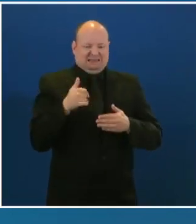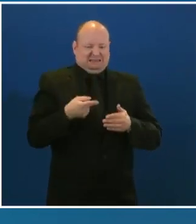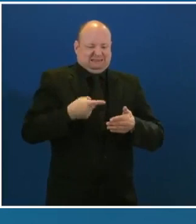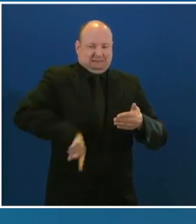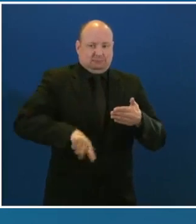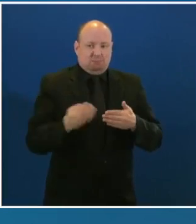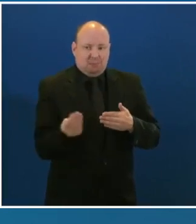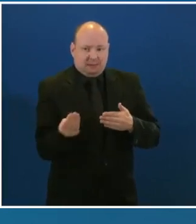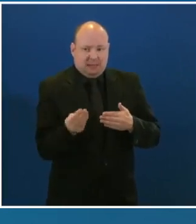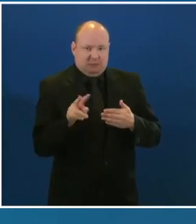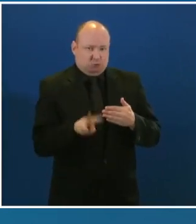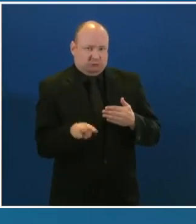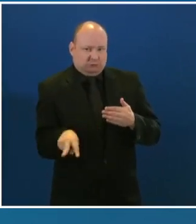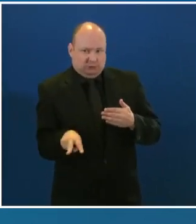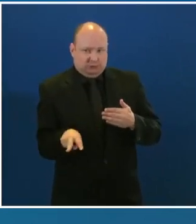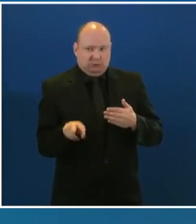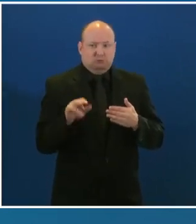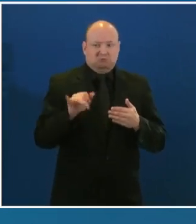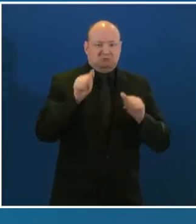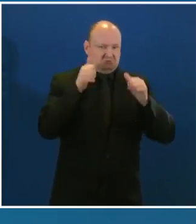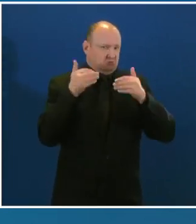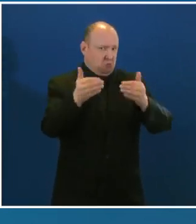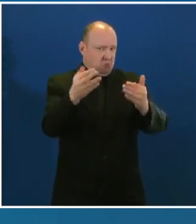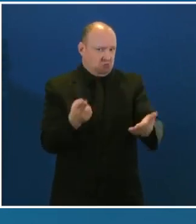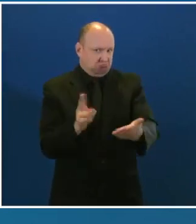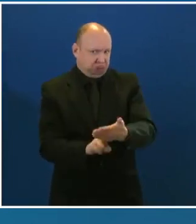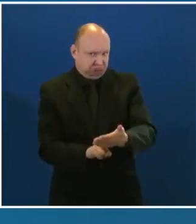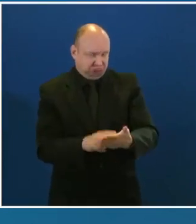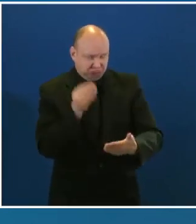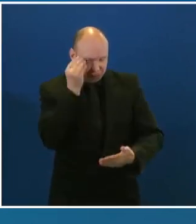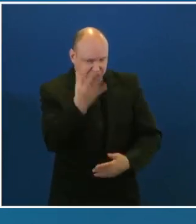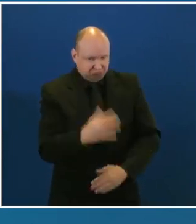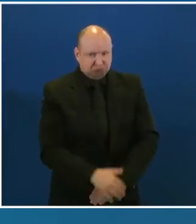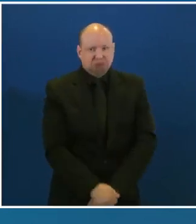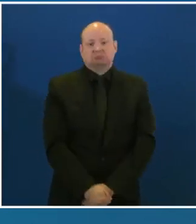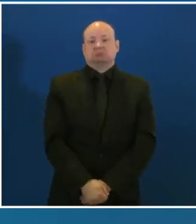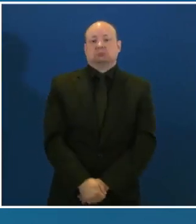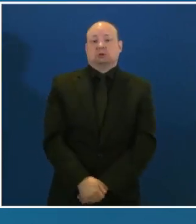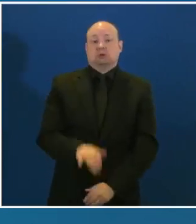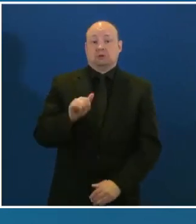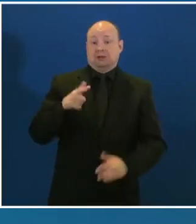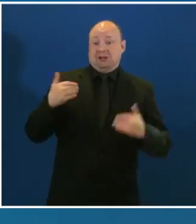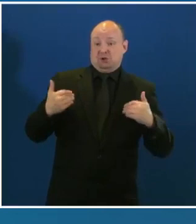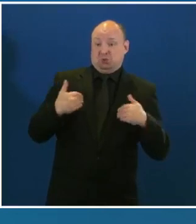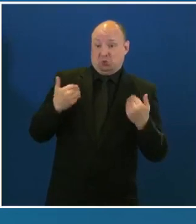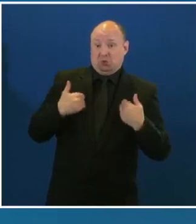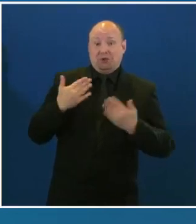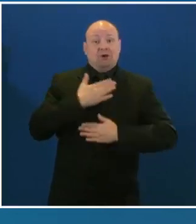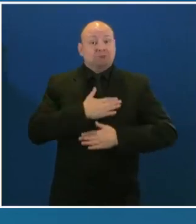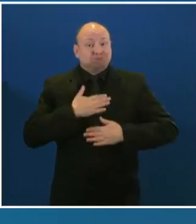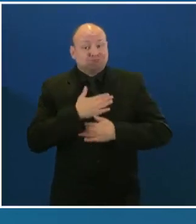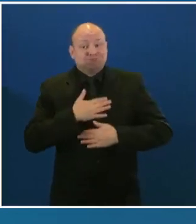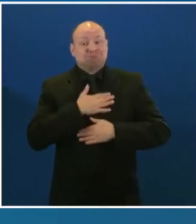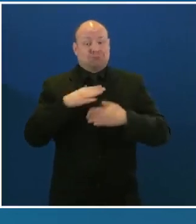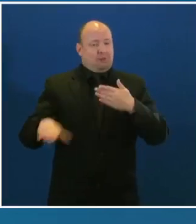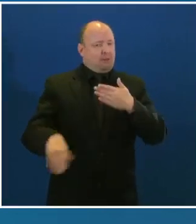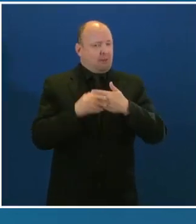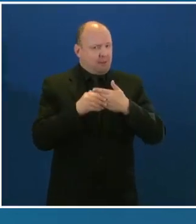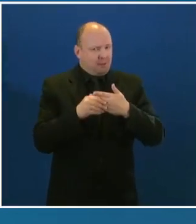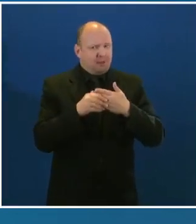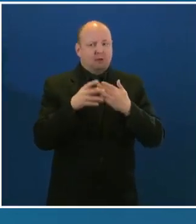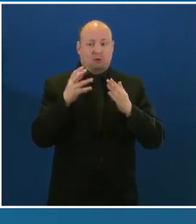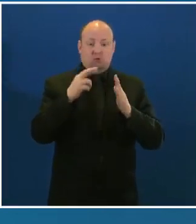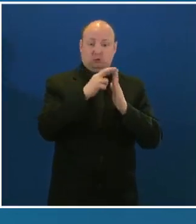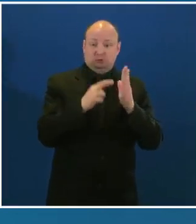8 a.m. New youth recreation activities are also being added to the calendar, so registration